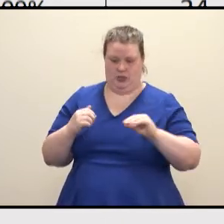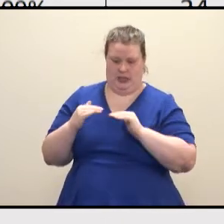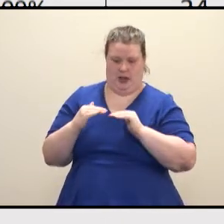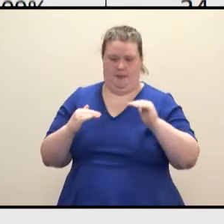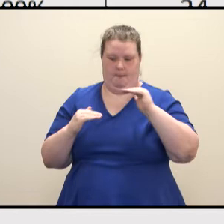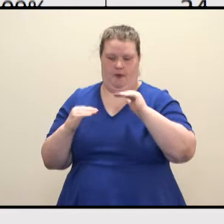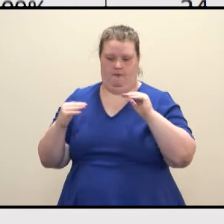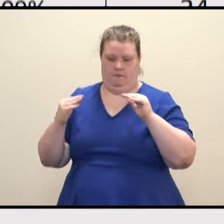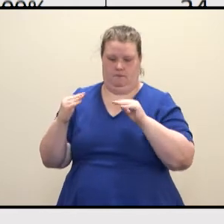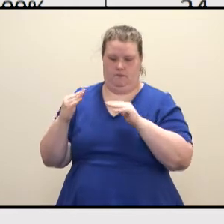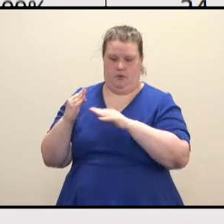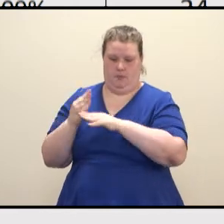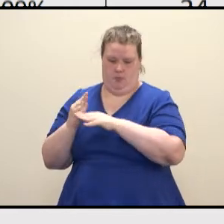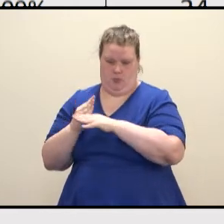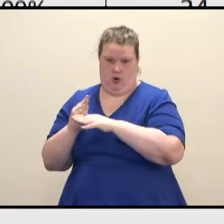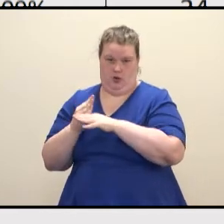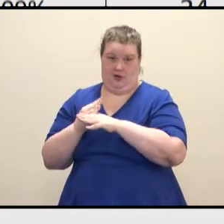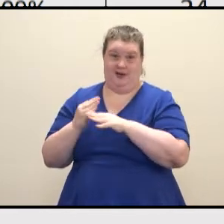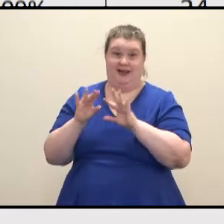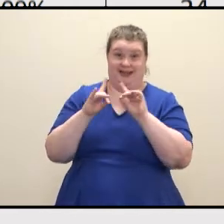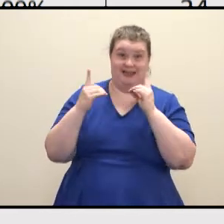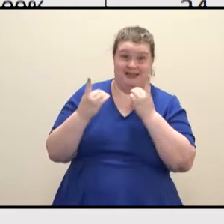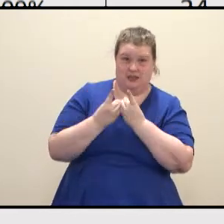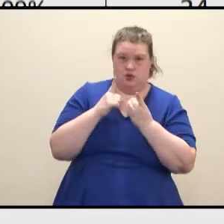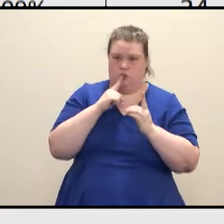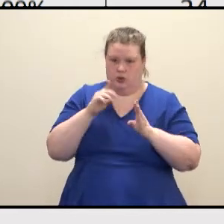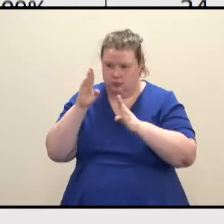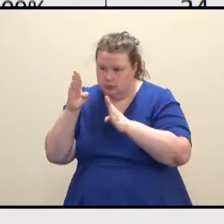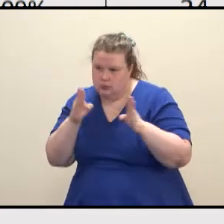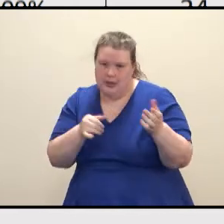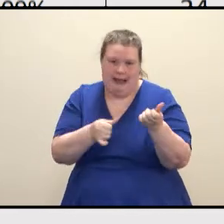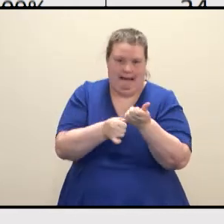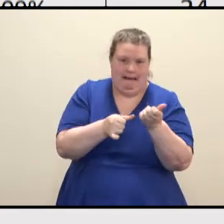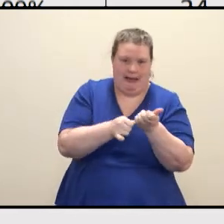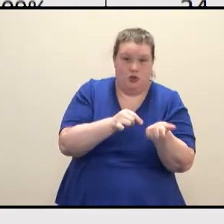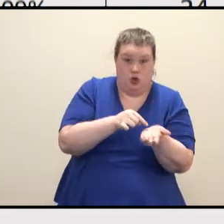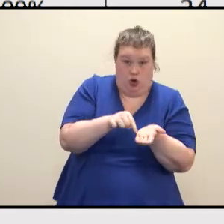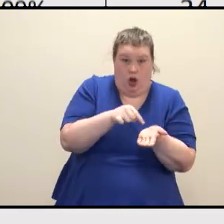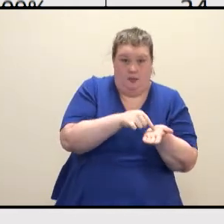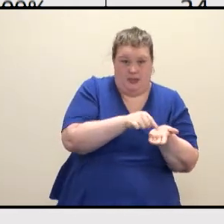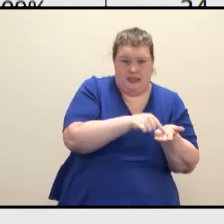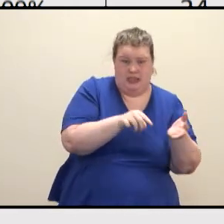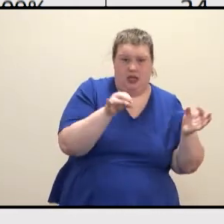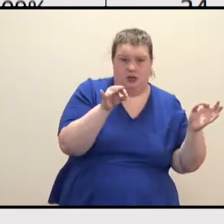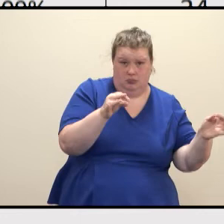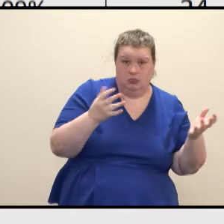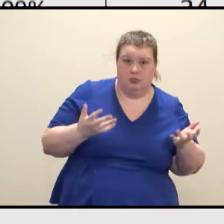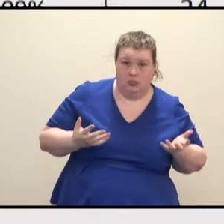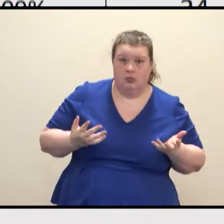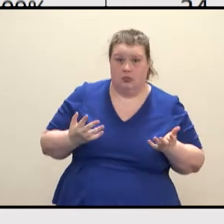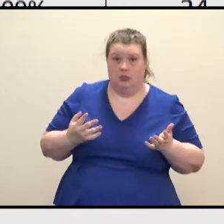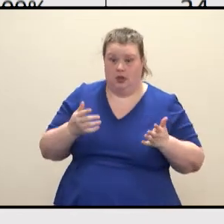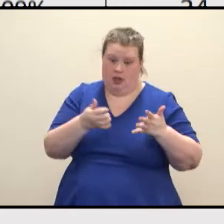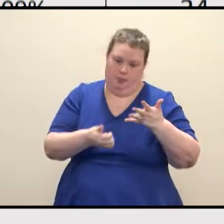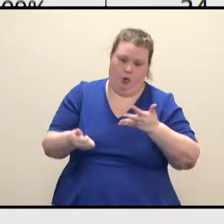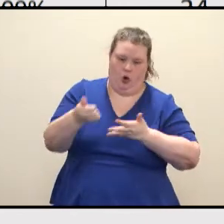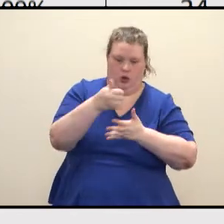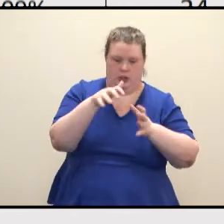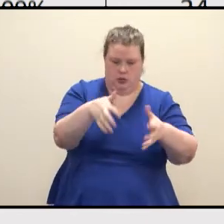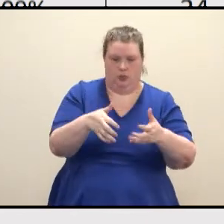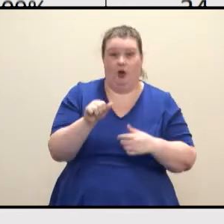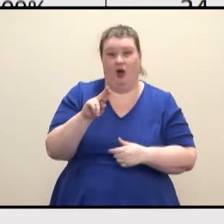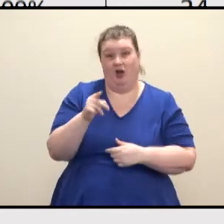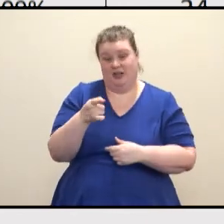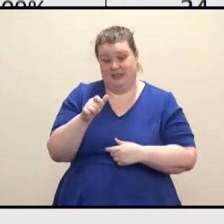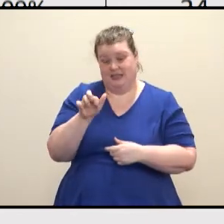a dedication from the district on really making sure that aides are compensated and that they've really prioritized that group. And then